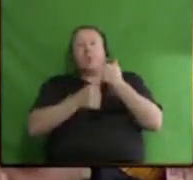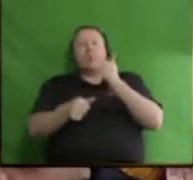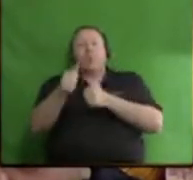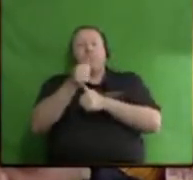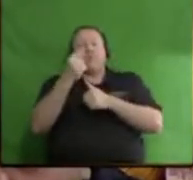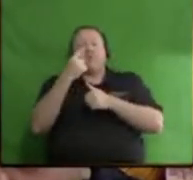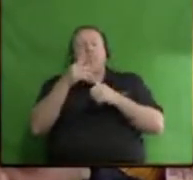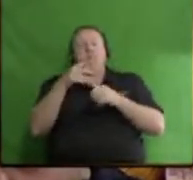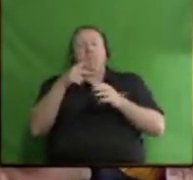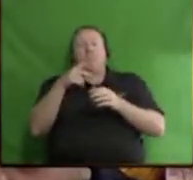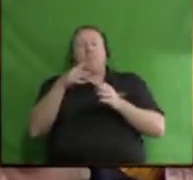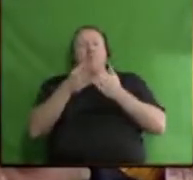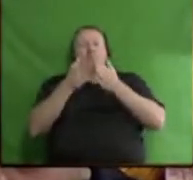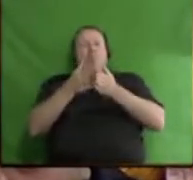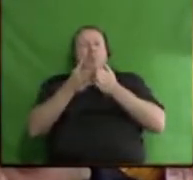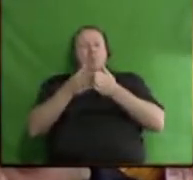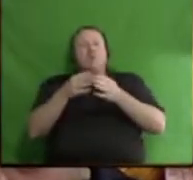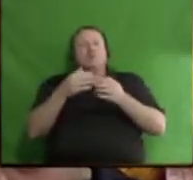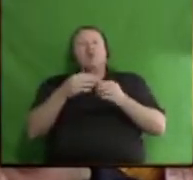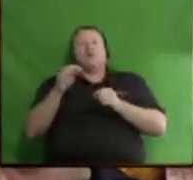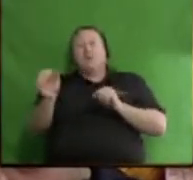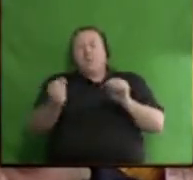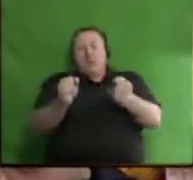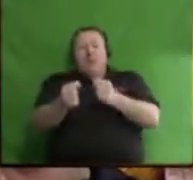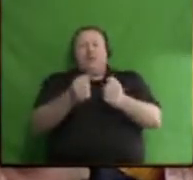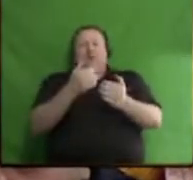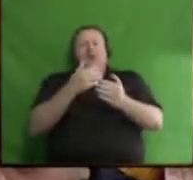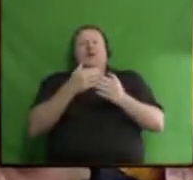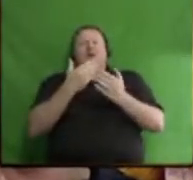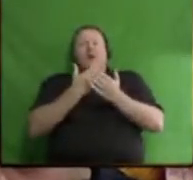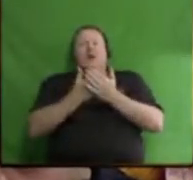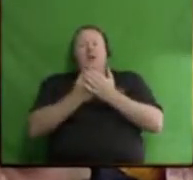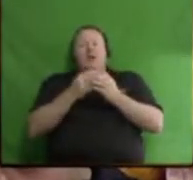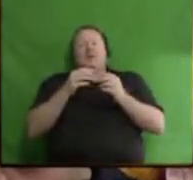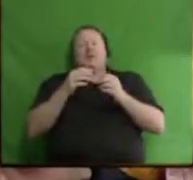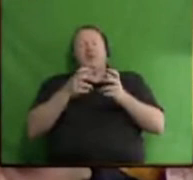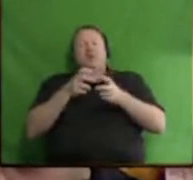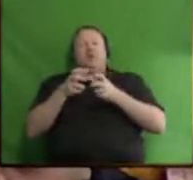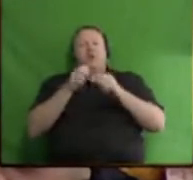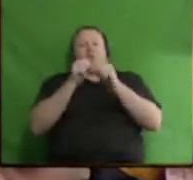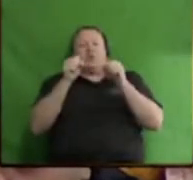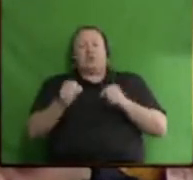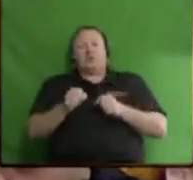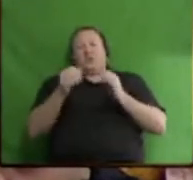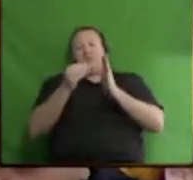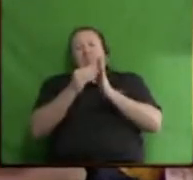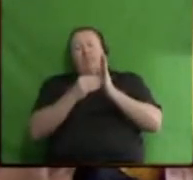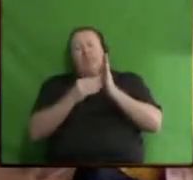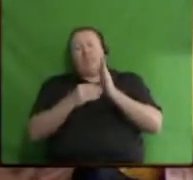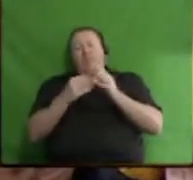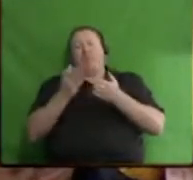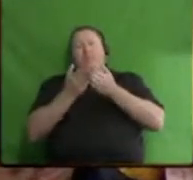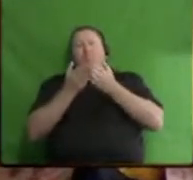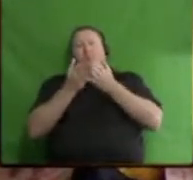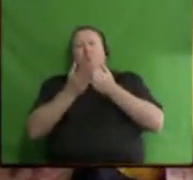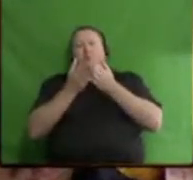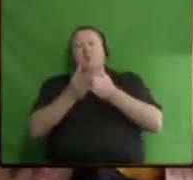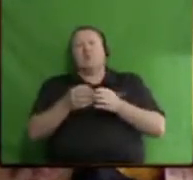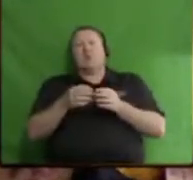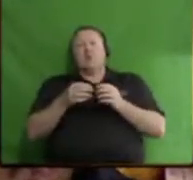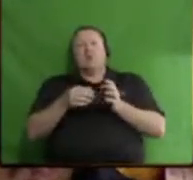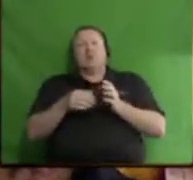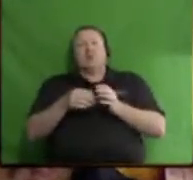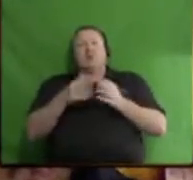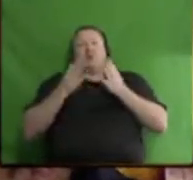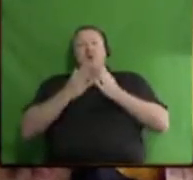once we fill those vacancies, we'll be able to have a command and control system in place at our ports. So these are some of the key human